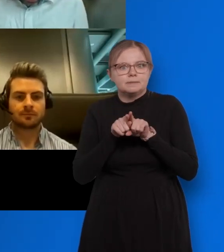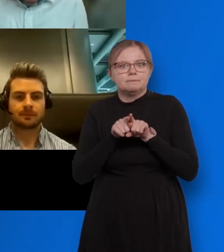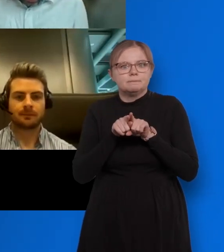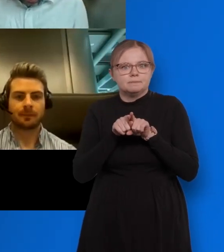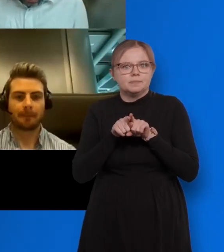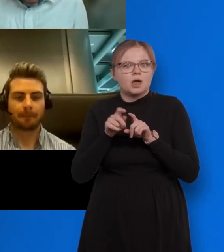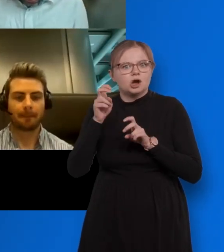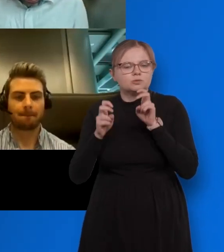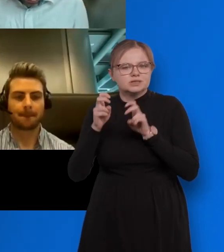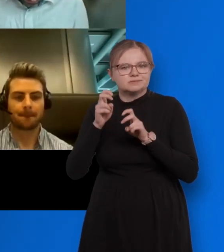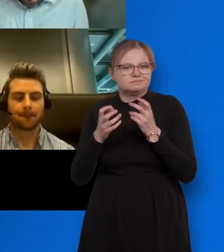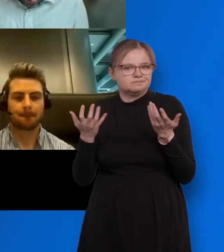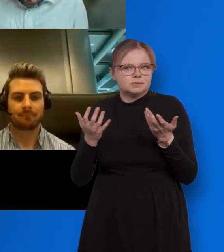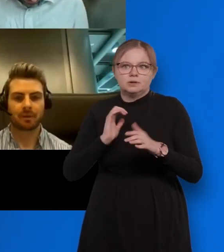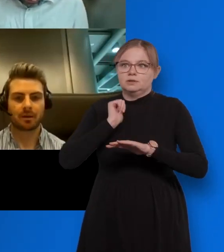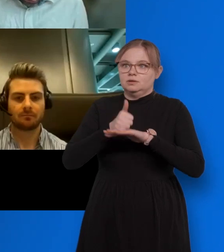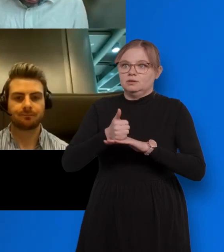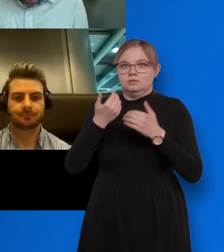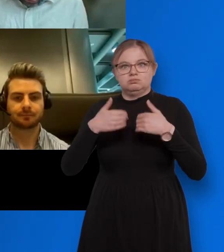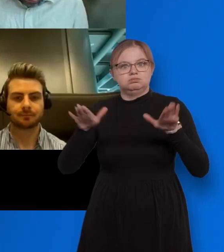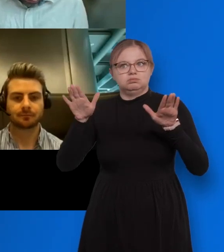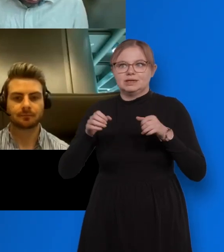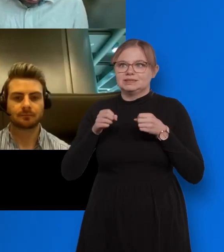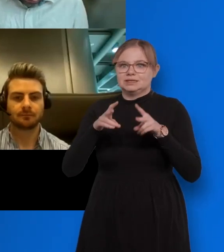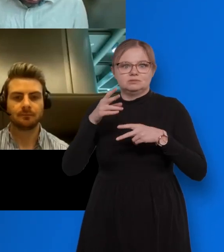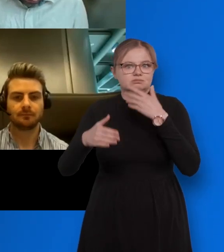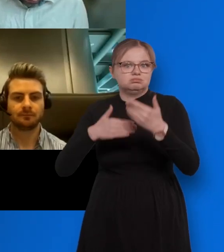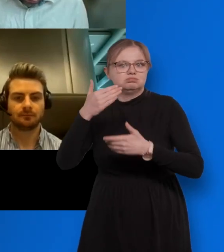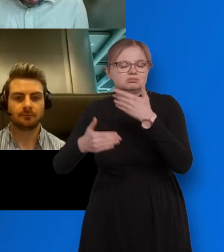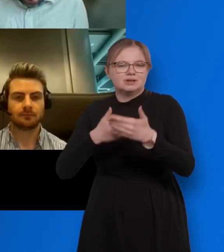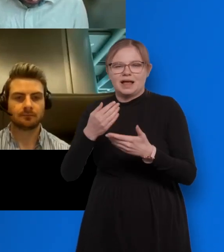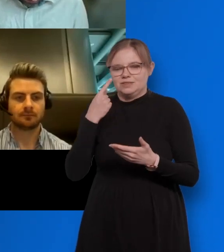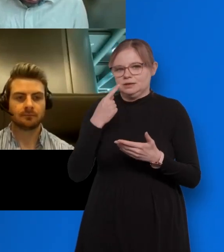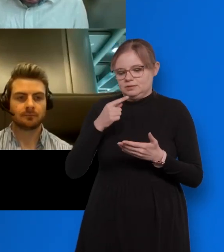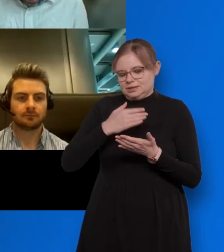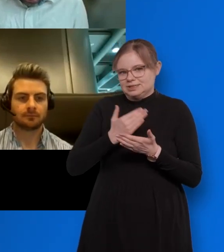this systematically, as people within the sector tend to know each other.